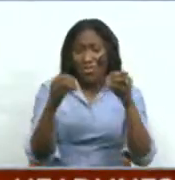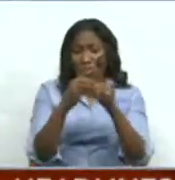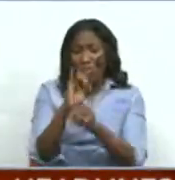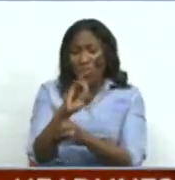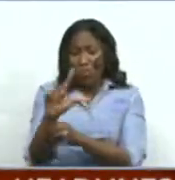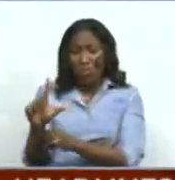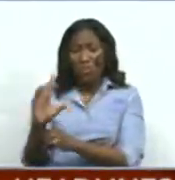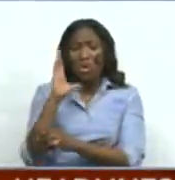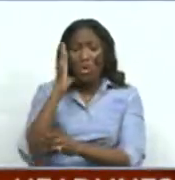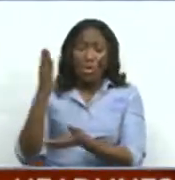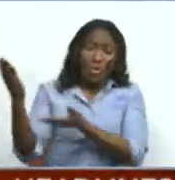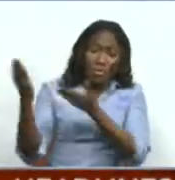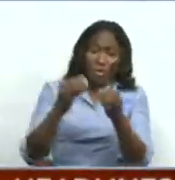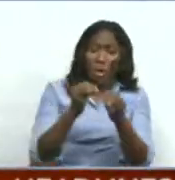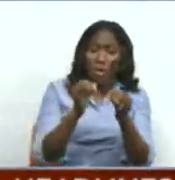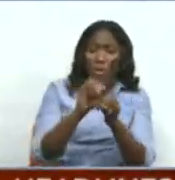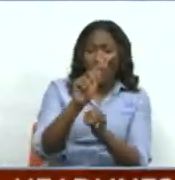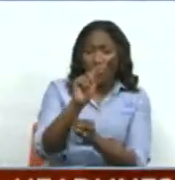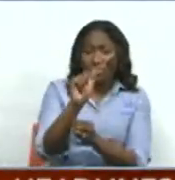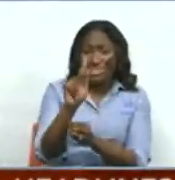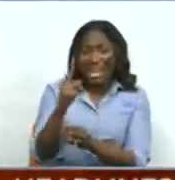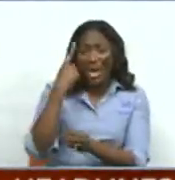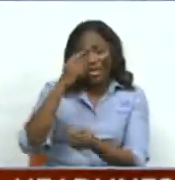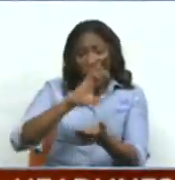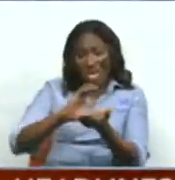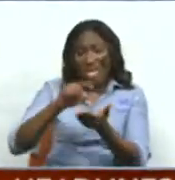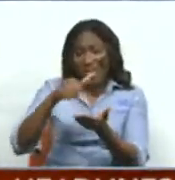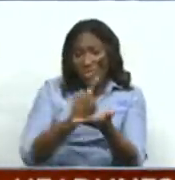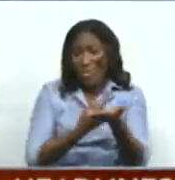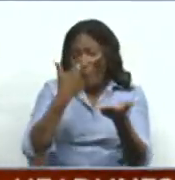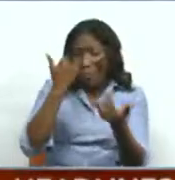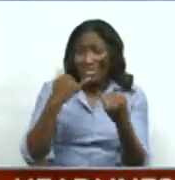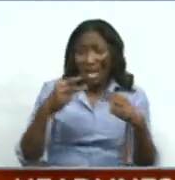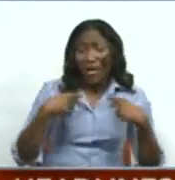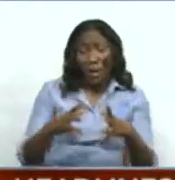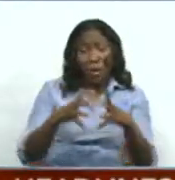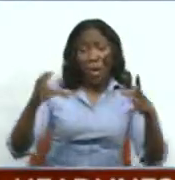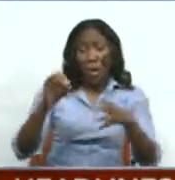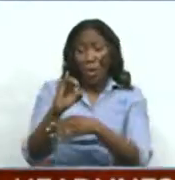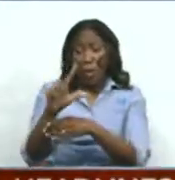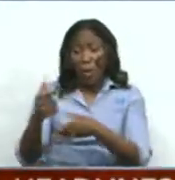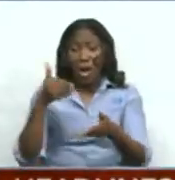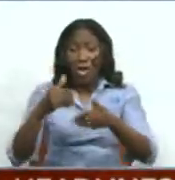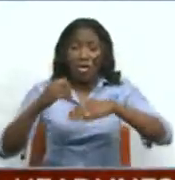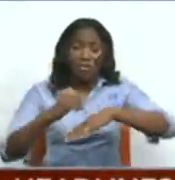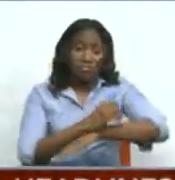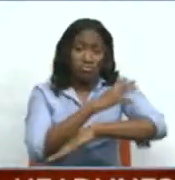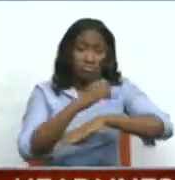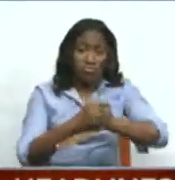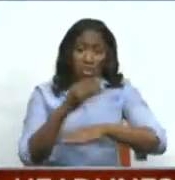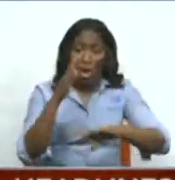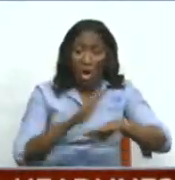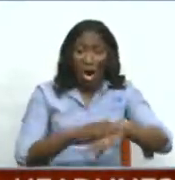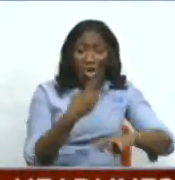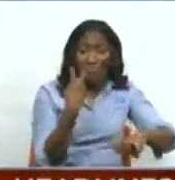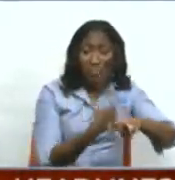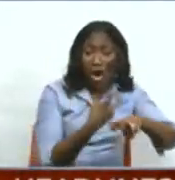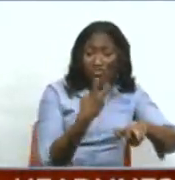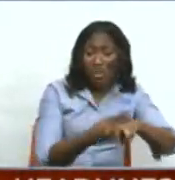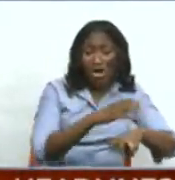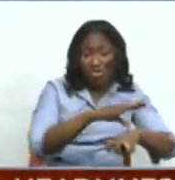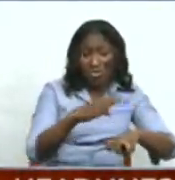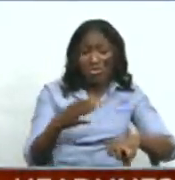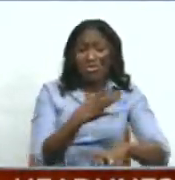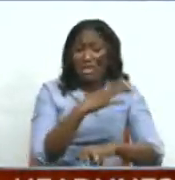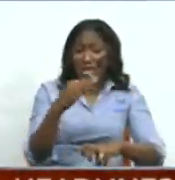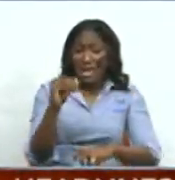week. Considering the volume of oil still out at sea and deposits on the shoreline and on rocks, Director of the Tobago